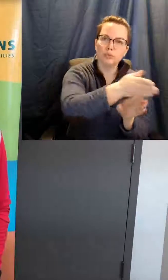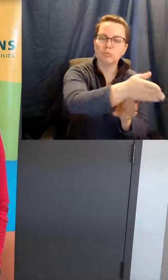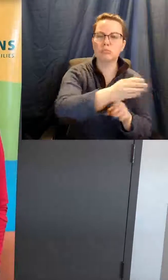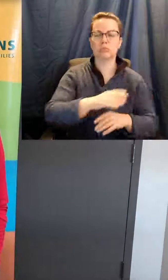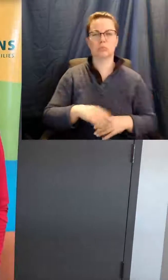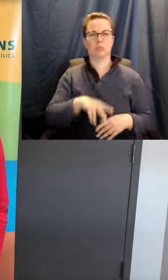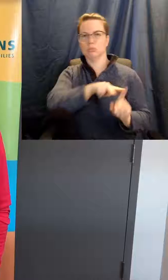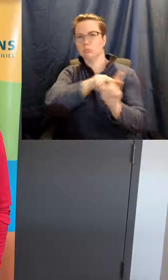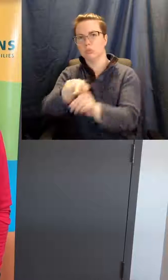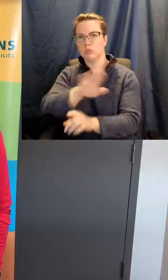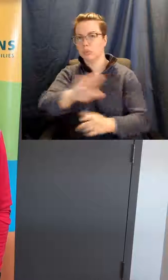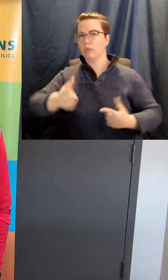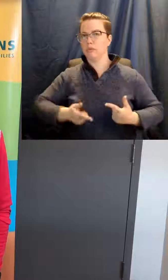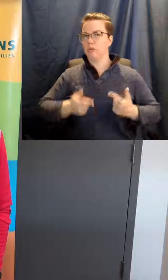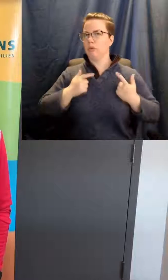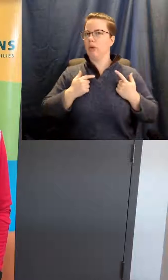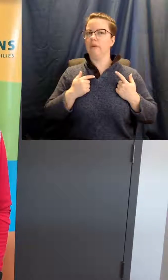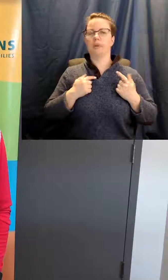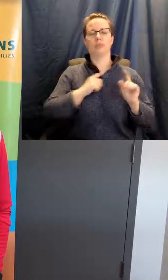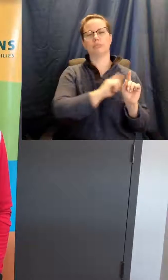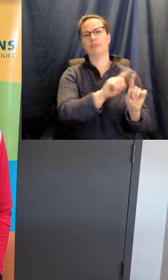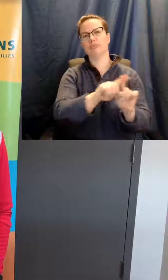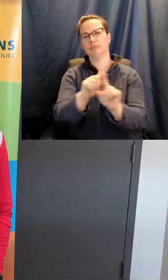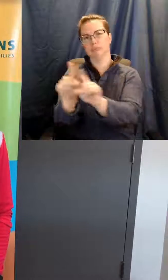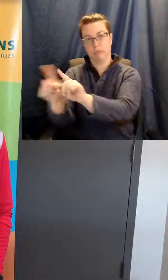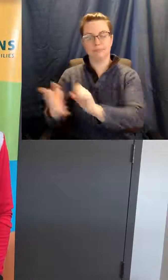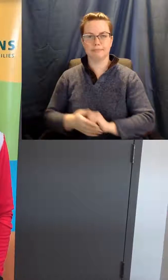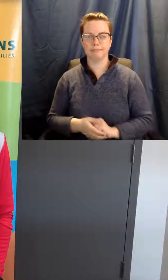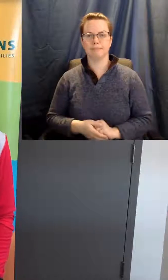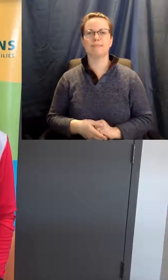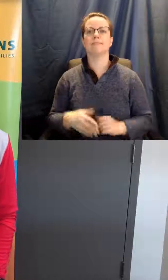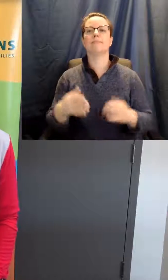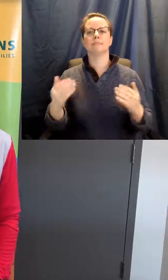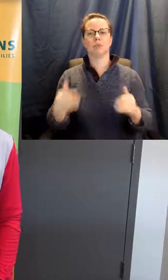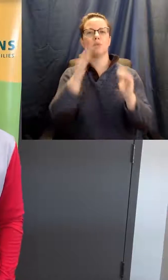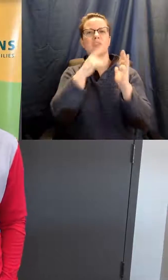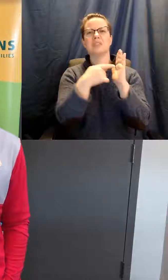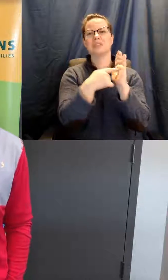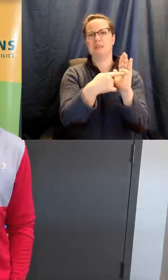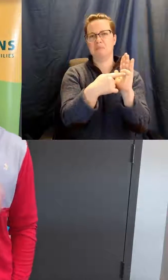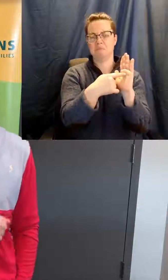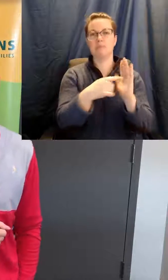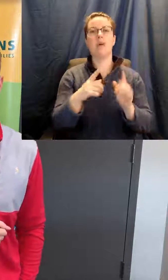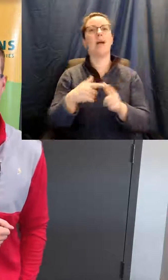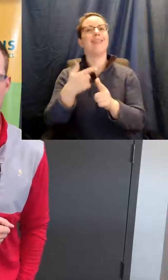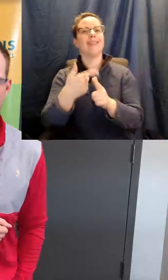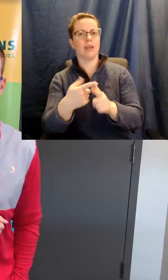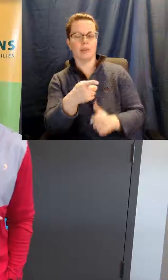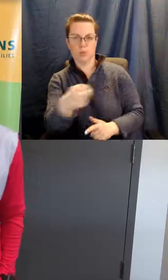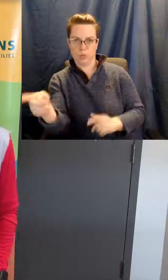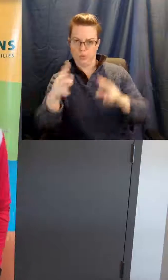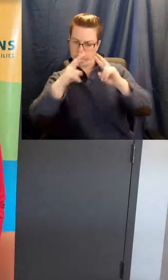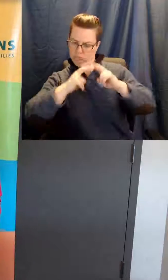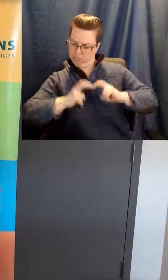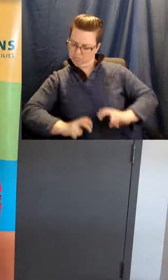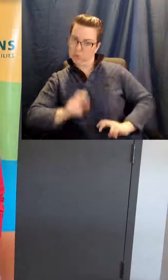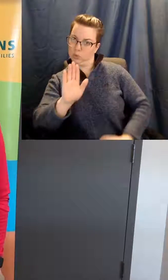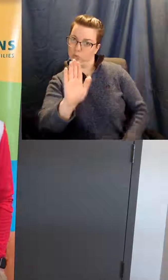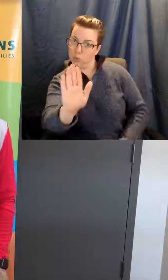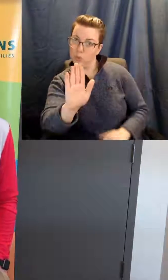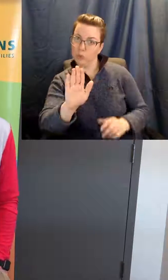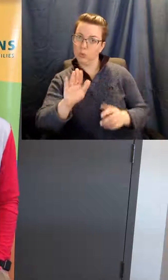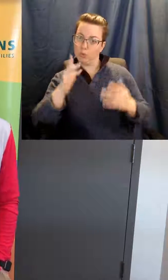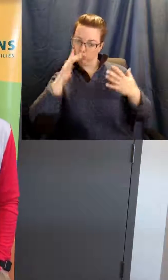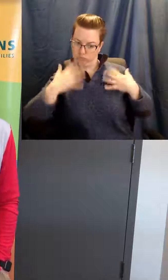of examples for yourself once we end this video. Here is my example so that you know what I'm talking about.